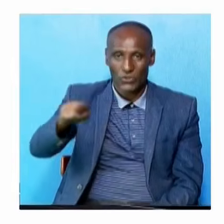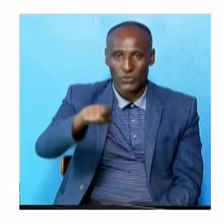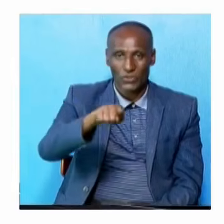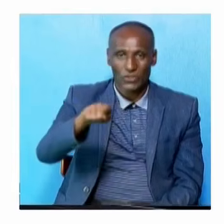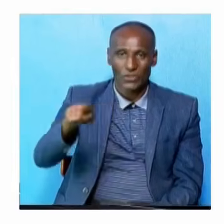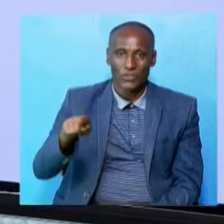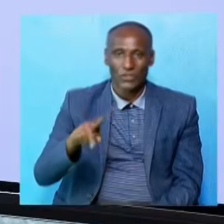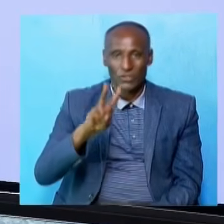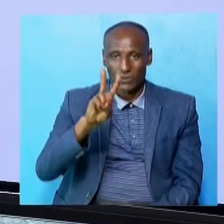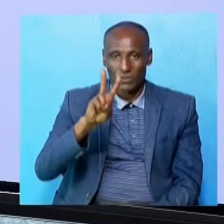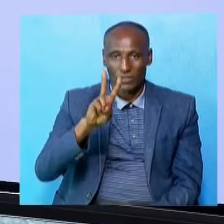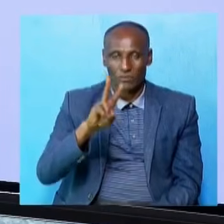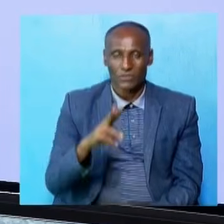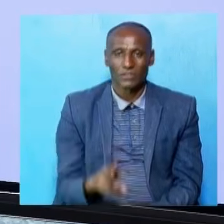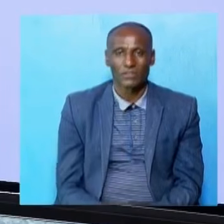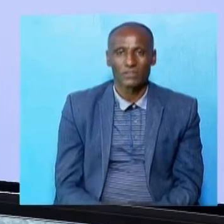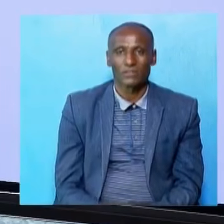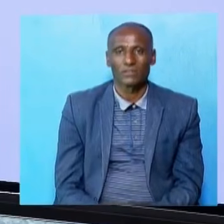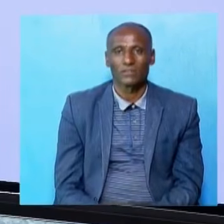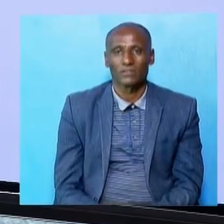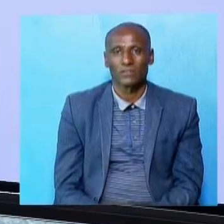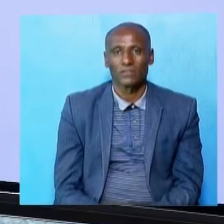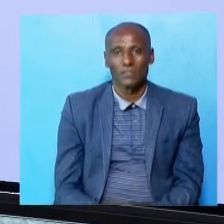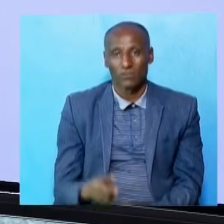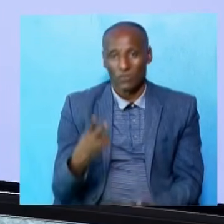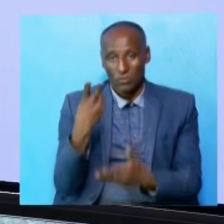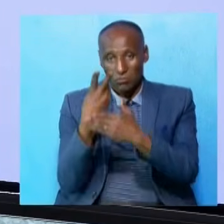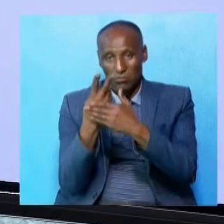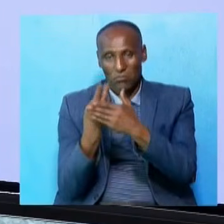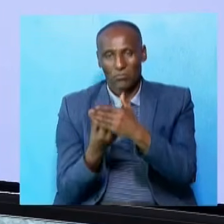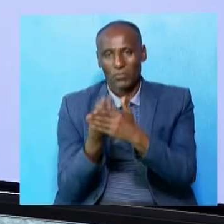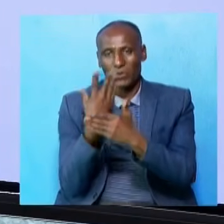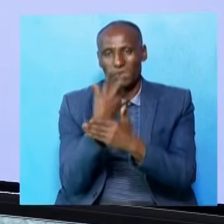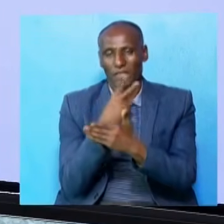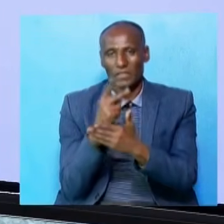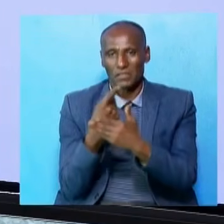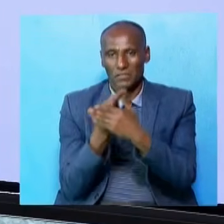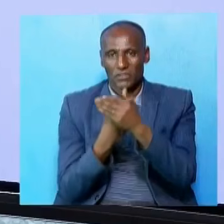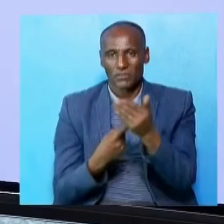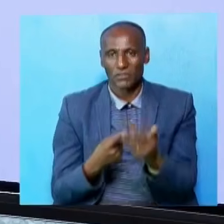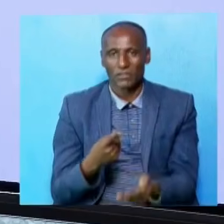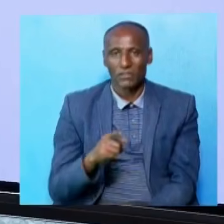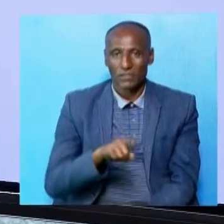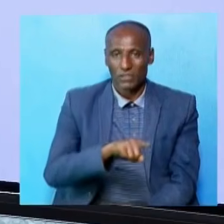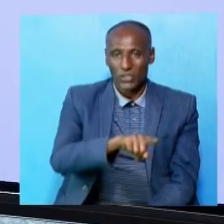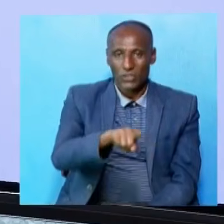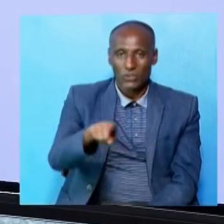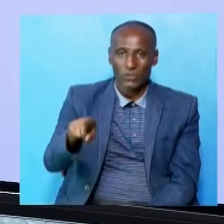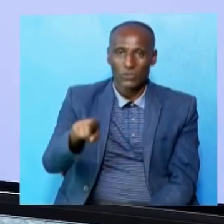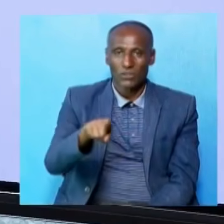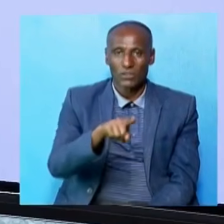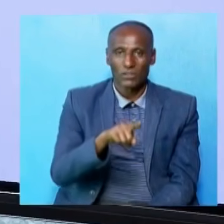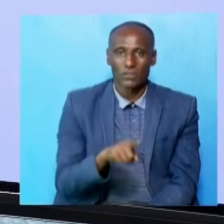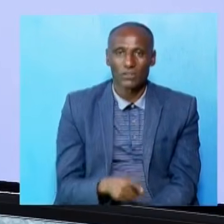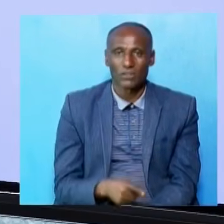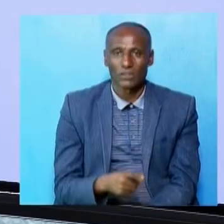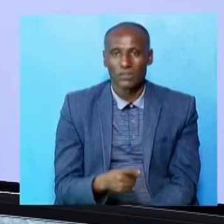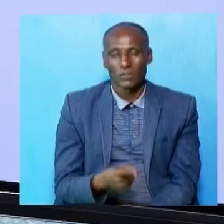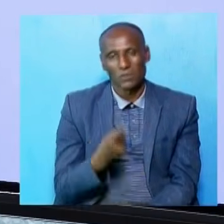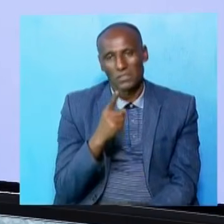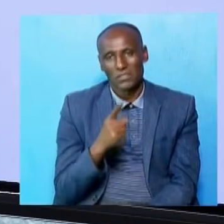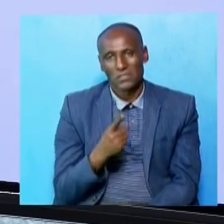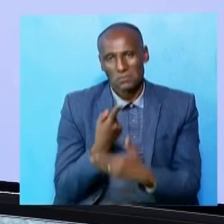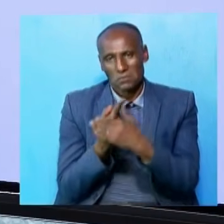remember you, we can use it for plural and singular. But in this case, either it is with a plural or